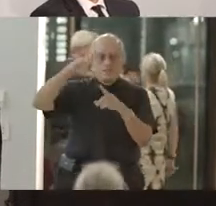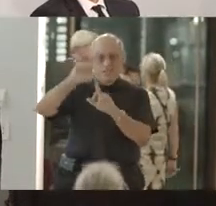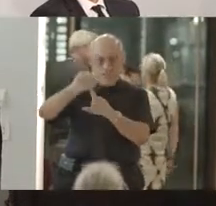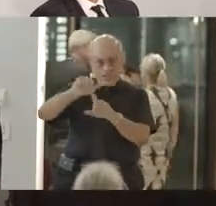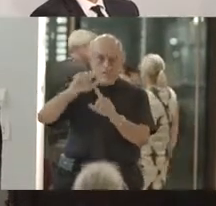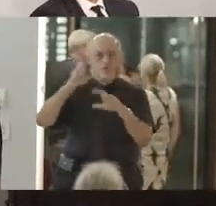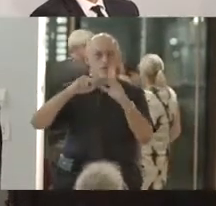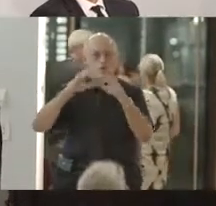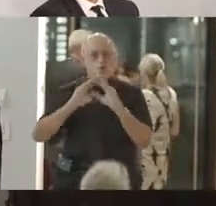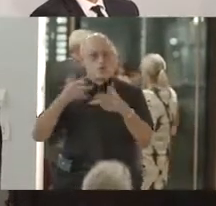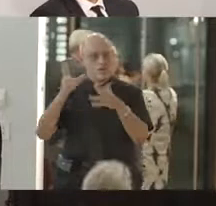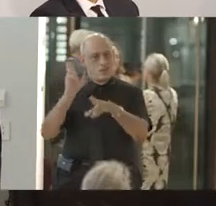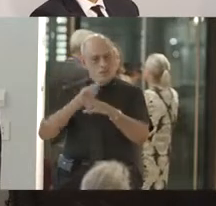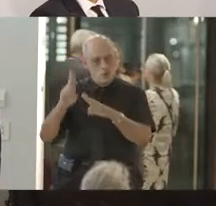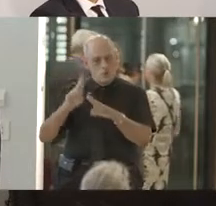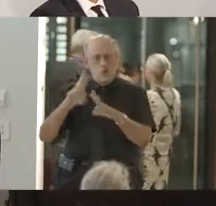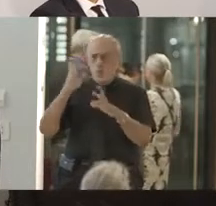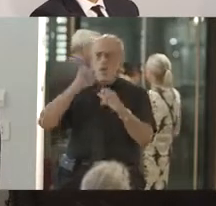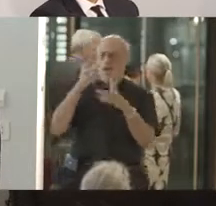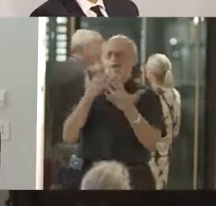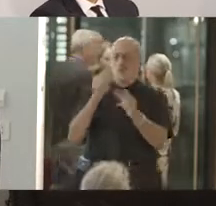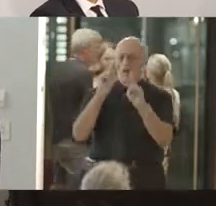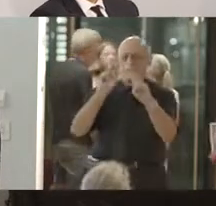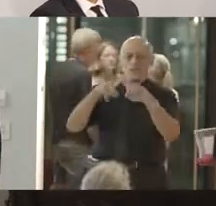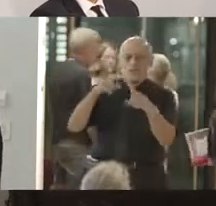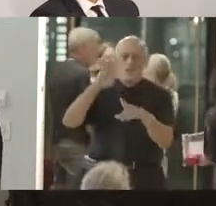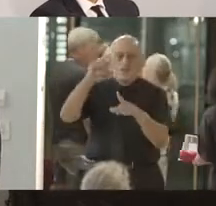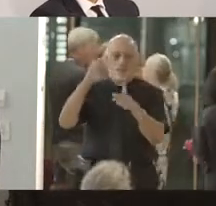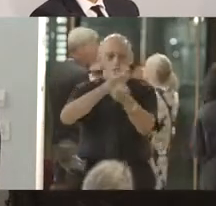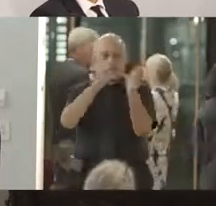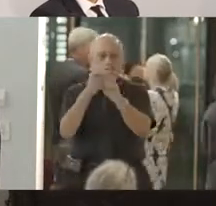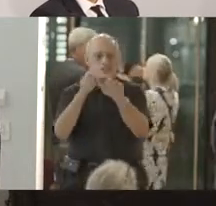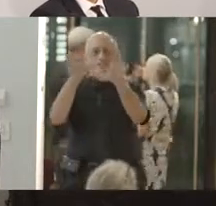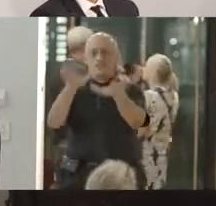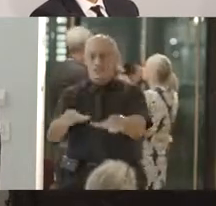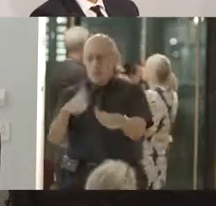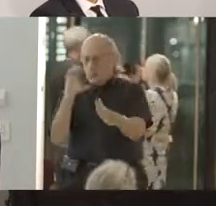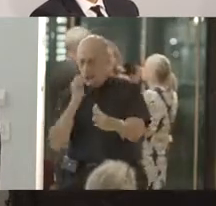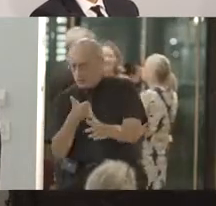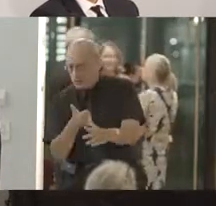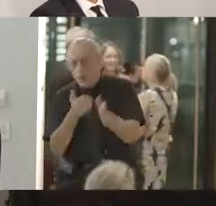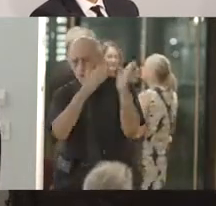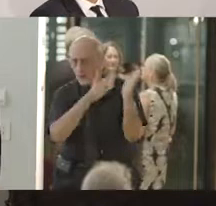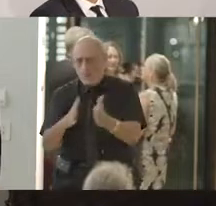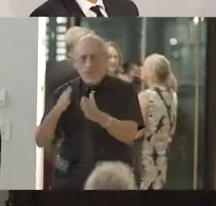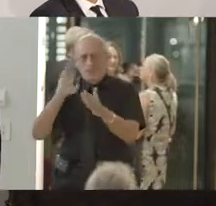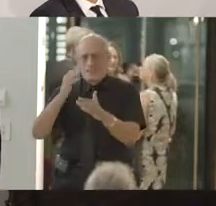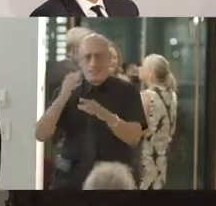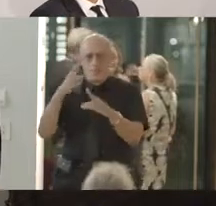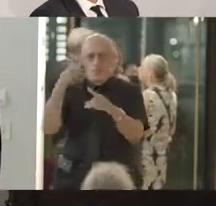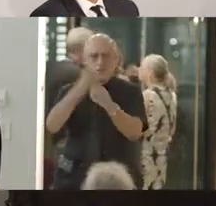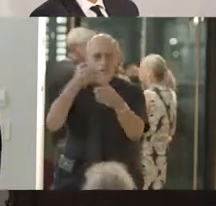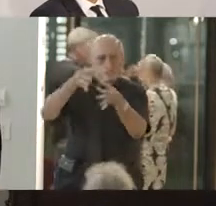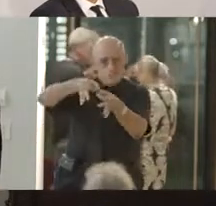building owners. Why not wait until the FEMA revisions and the appeal is settled? These plans seem to be 1 year ahead of what